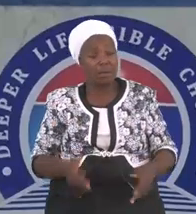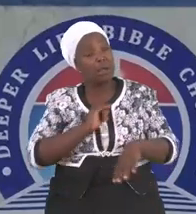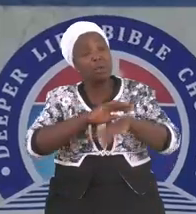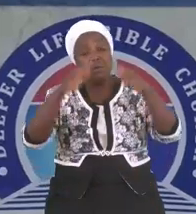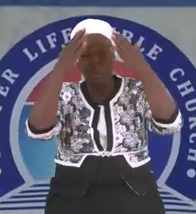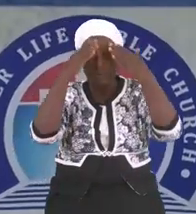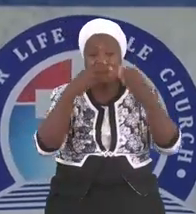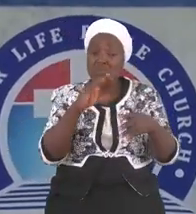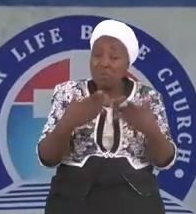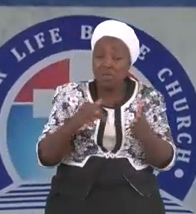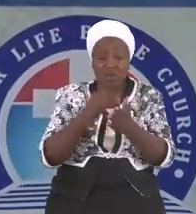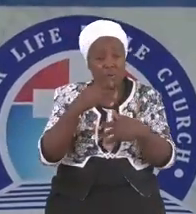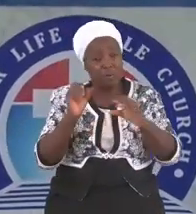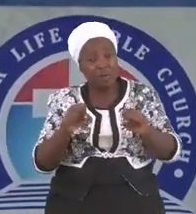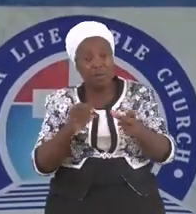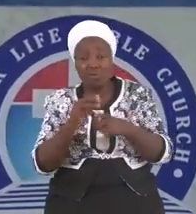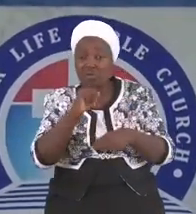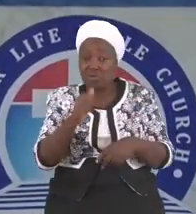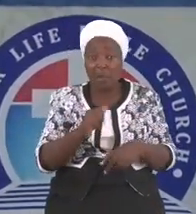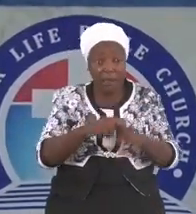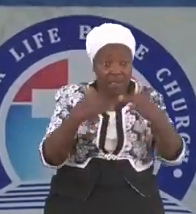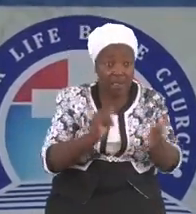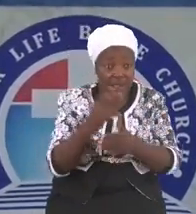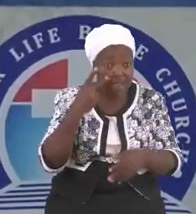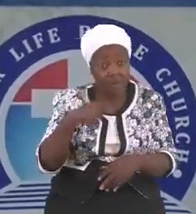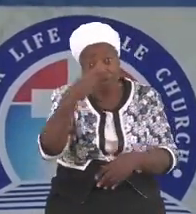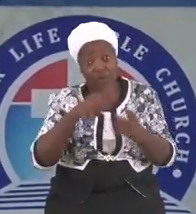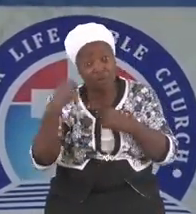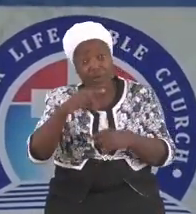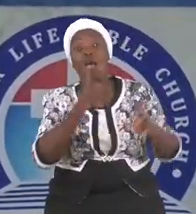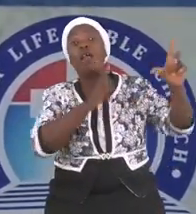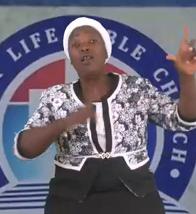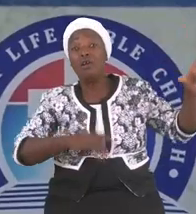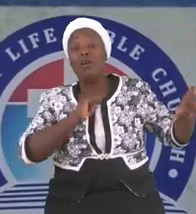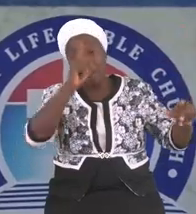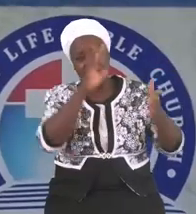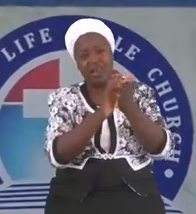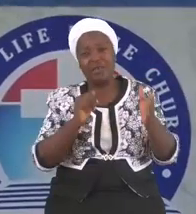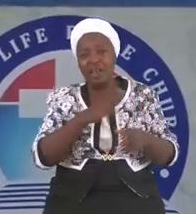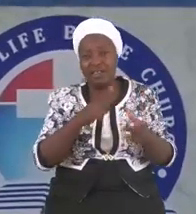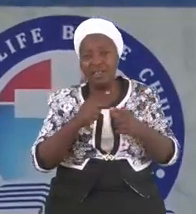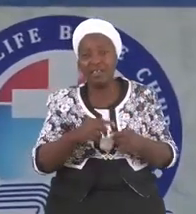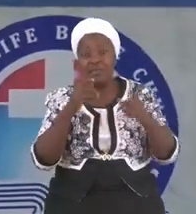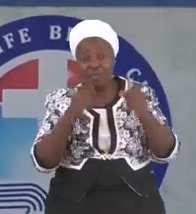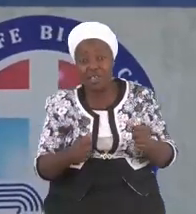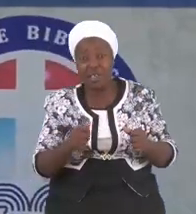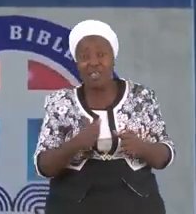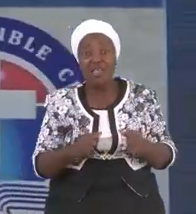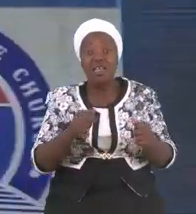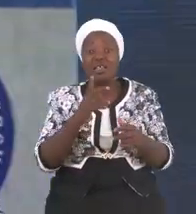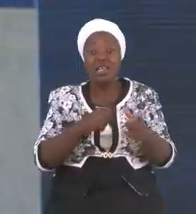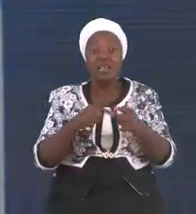But now that I see you face to face, Lord, I believe. And erase and wipe out all